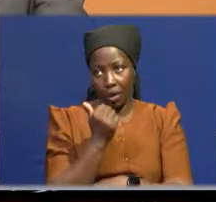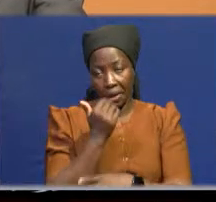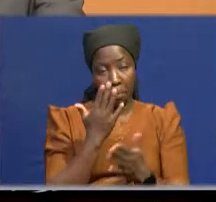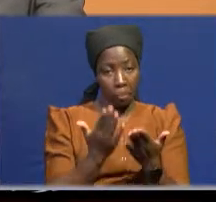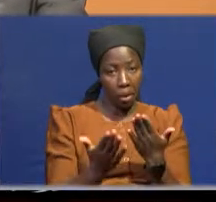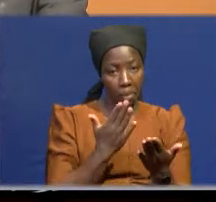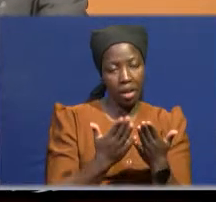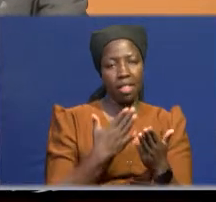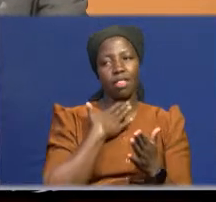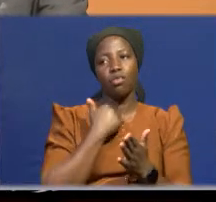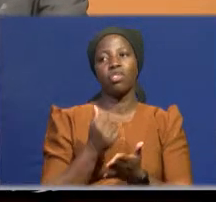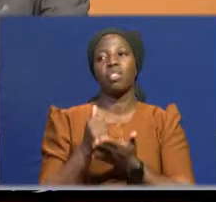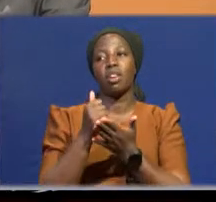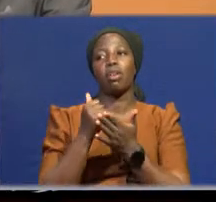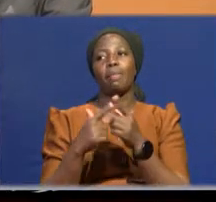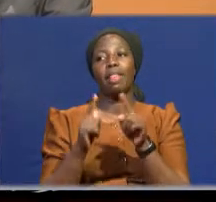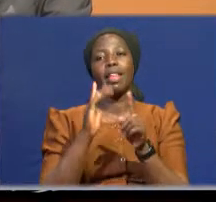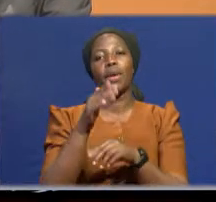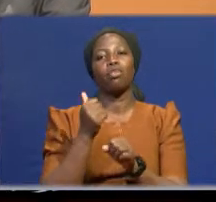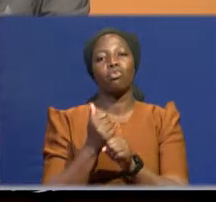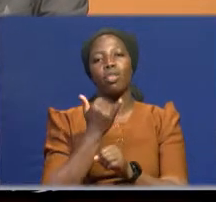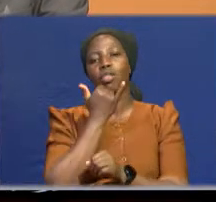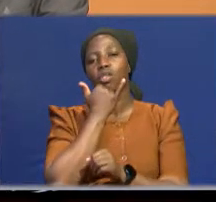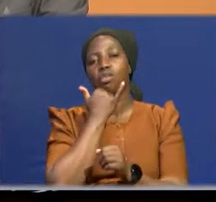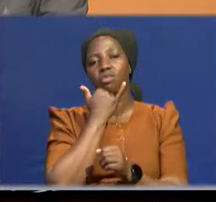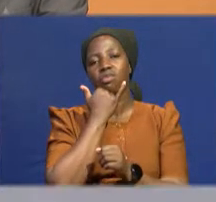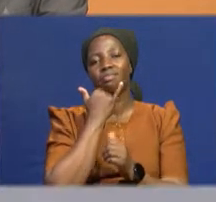want to help, but they will do it the wrong way.